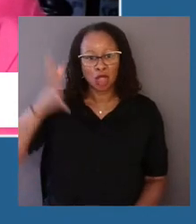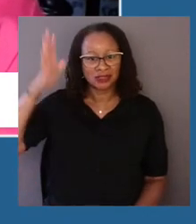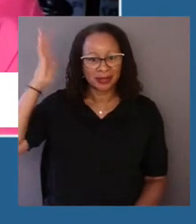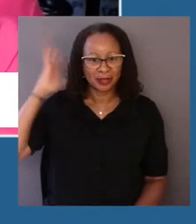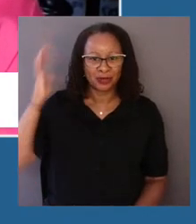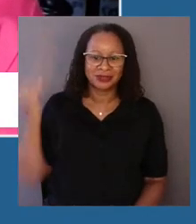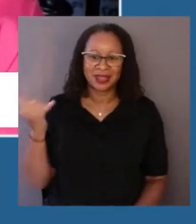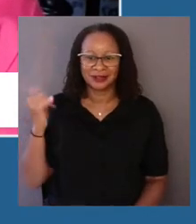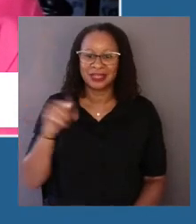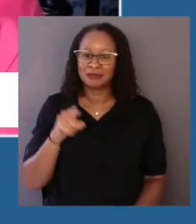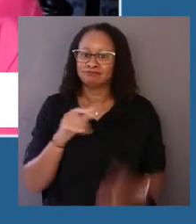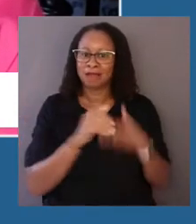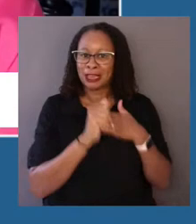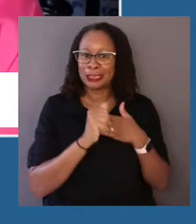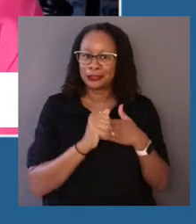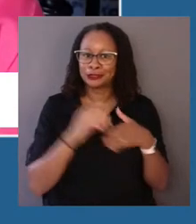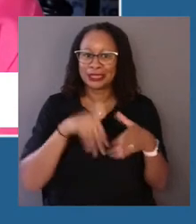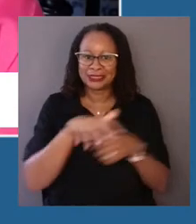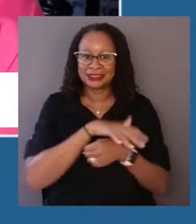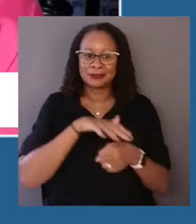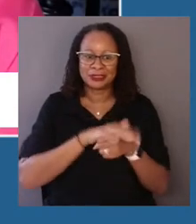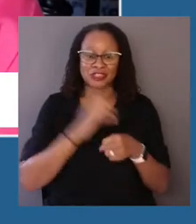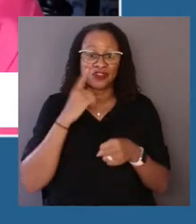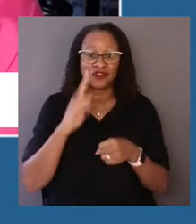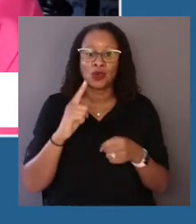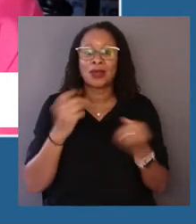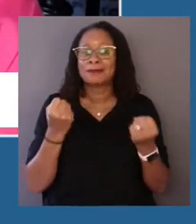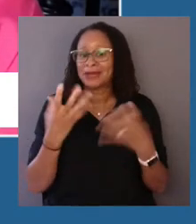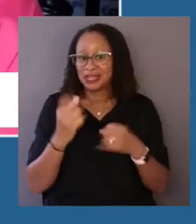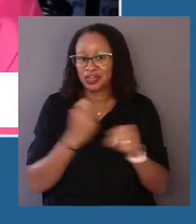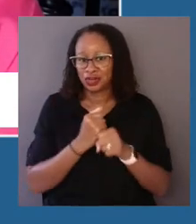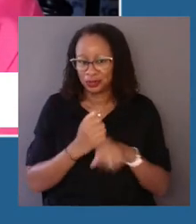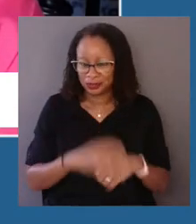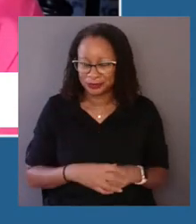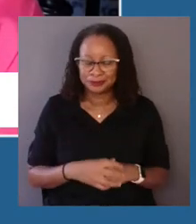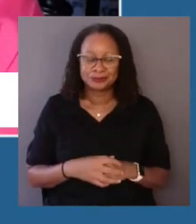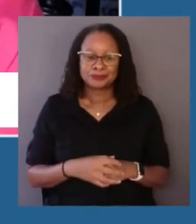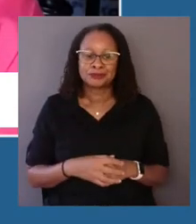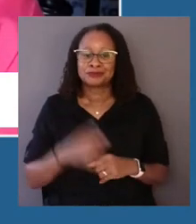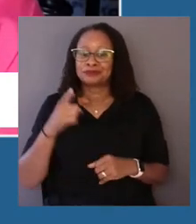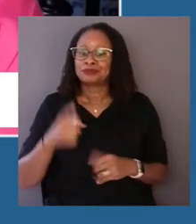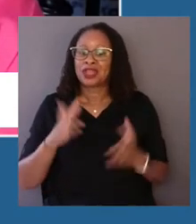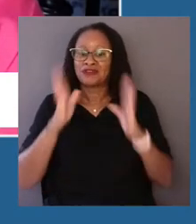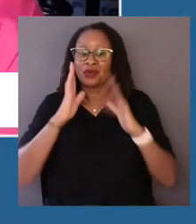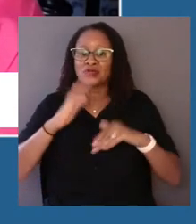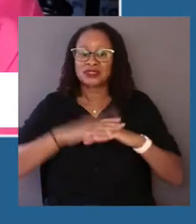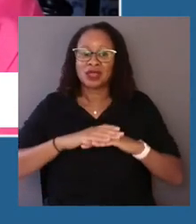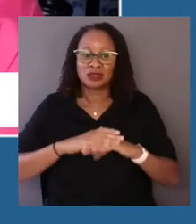a leader in this space for decades. You were focused on communities most